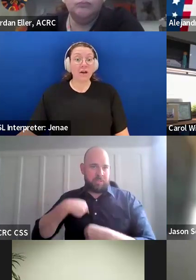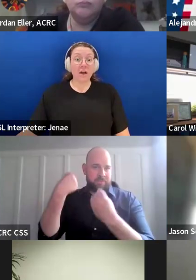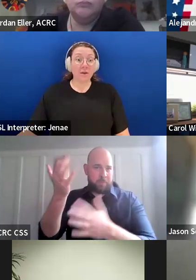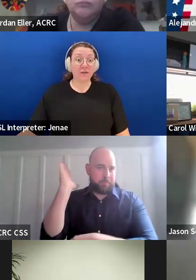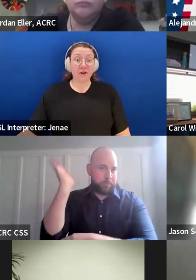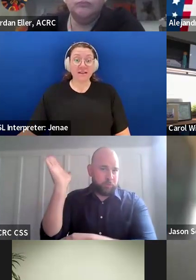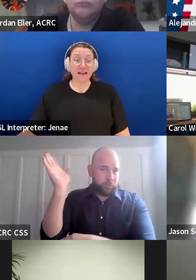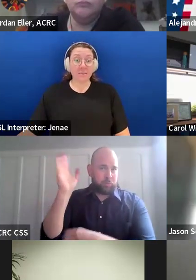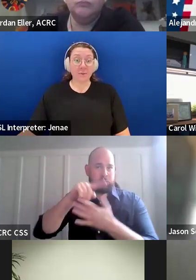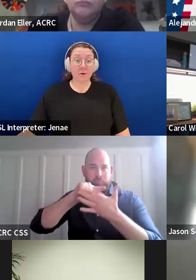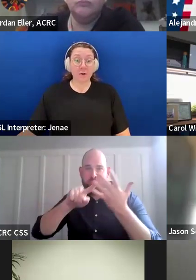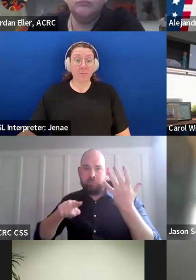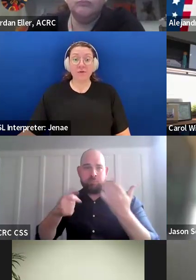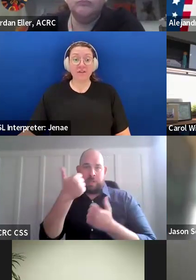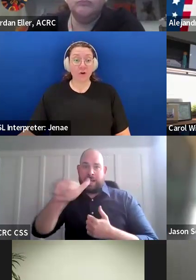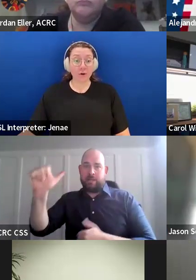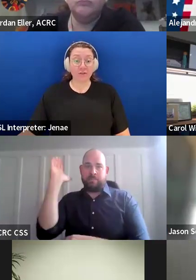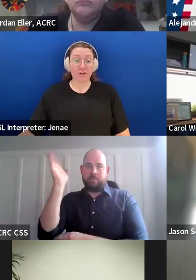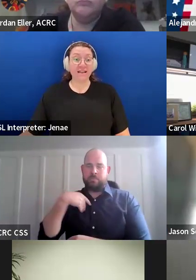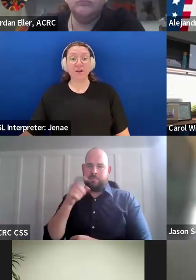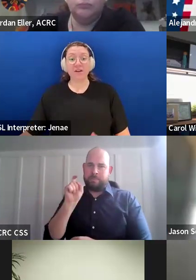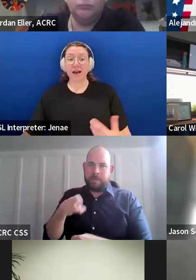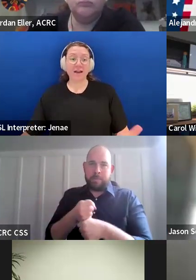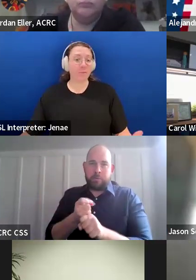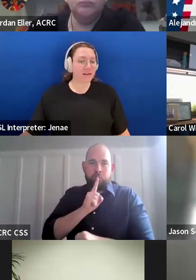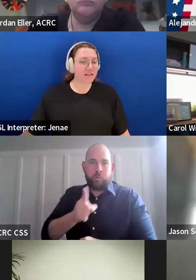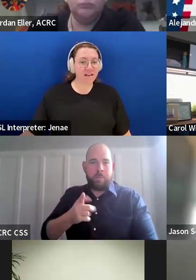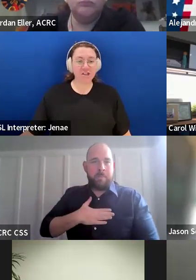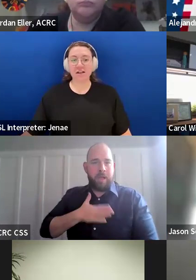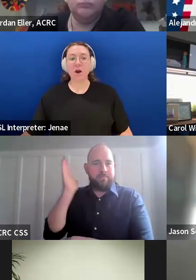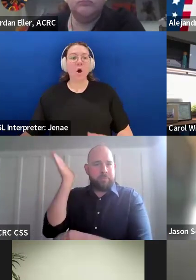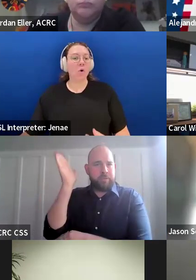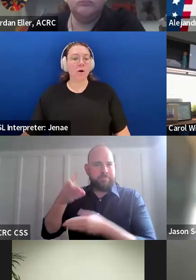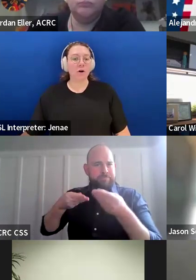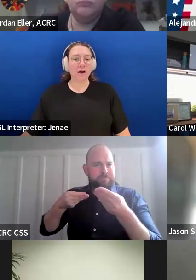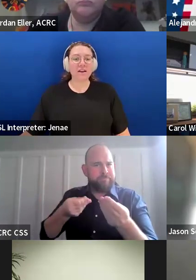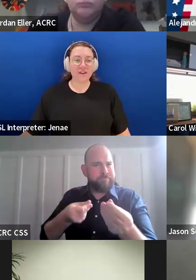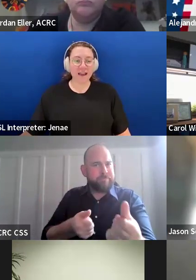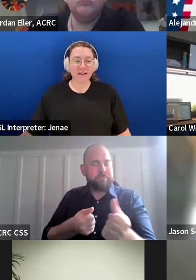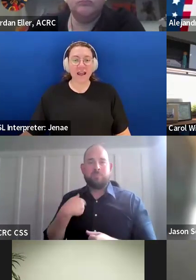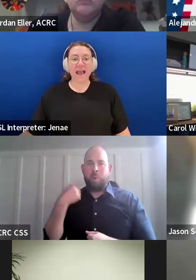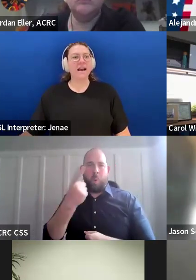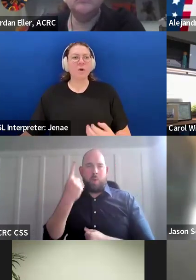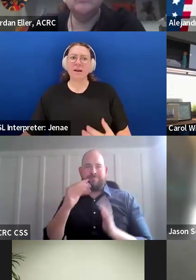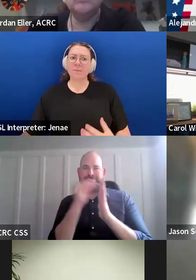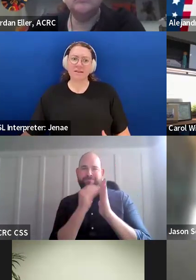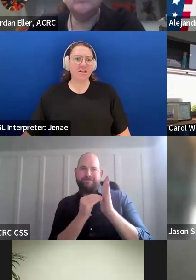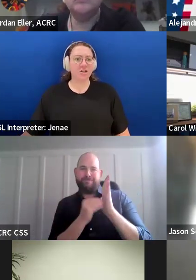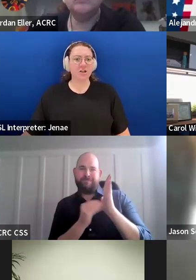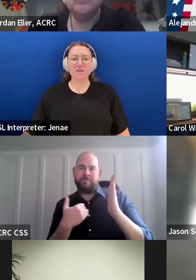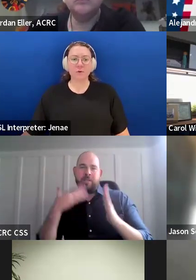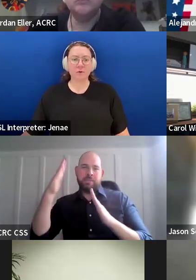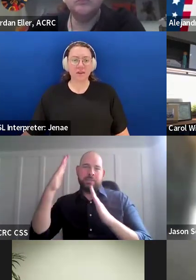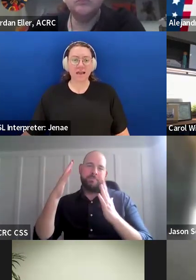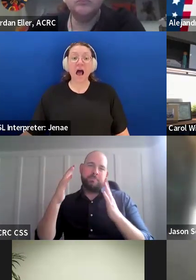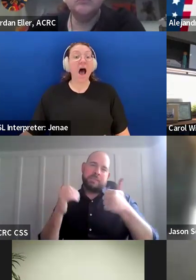If you want a preferred example moving forward, for example, if I have a presentation or an event and I want that